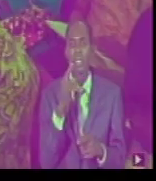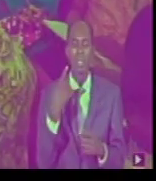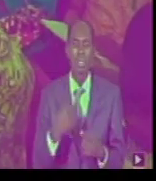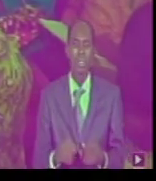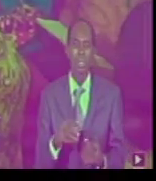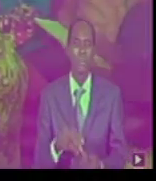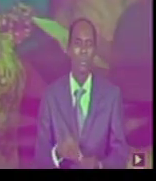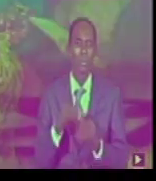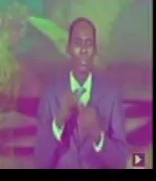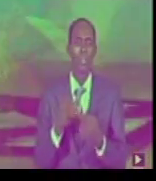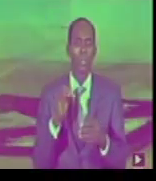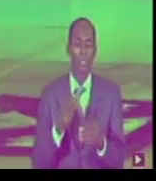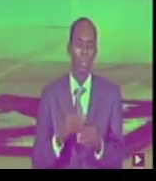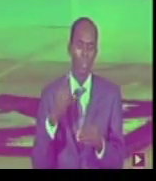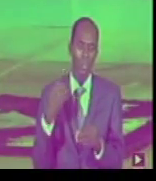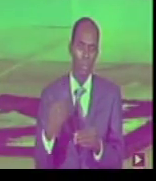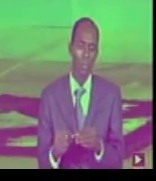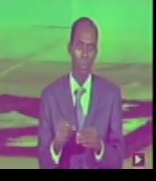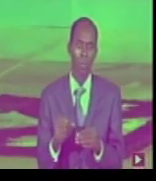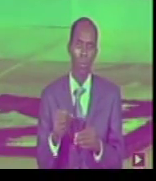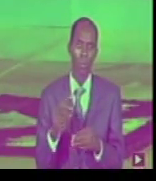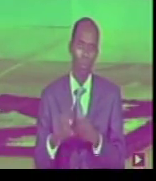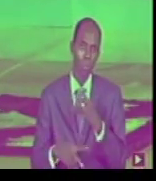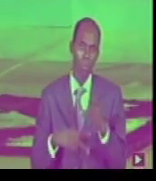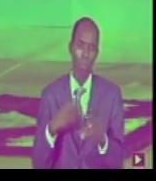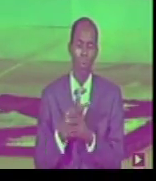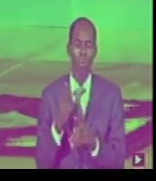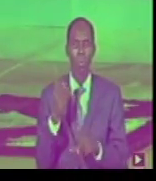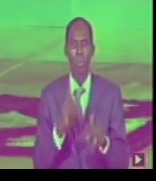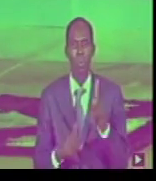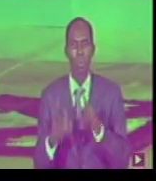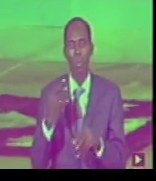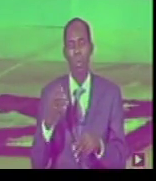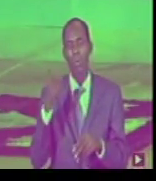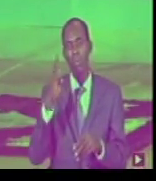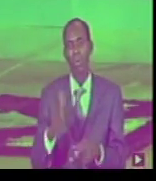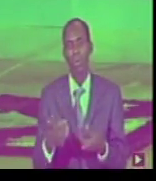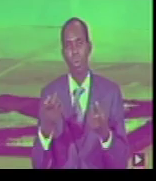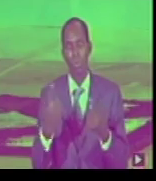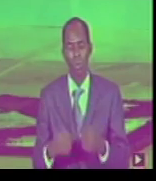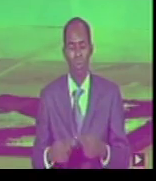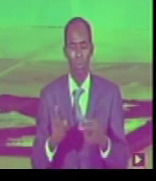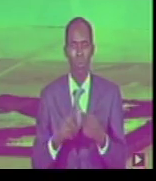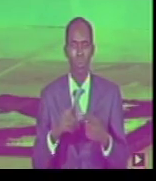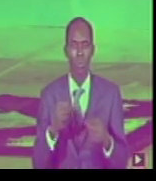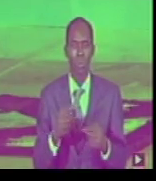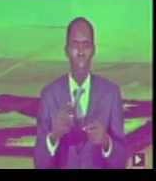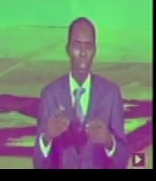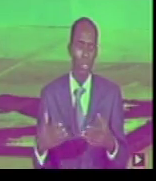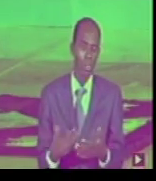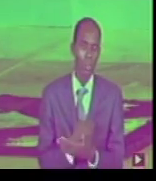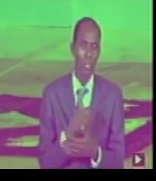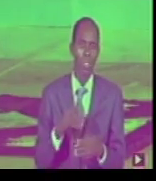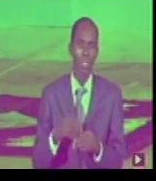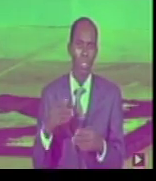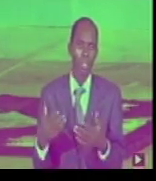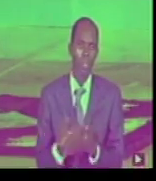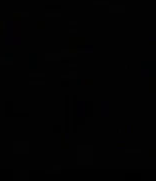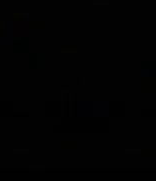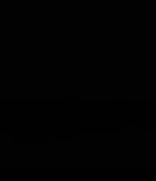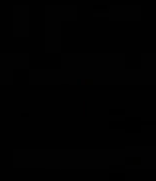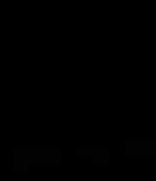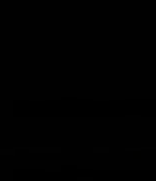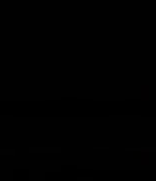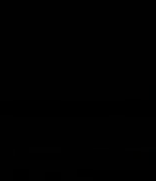the people of God were peculiar. Come to the new, in the new, we're peculiar. And thank God I am